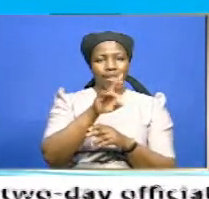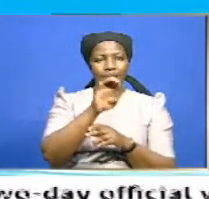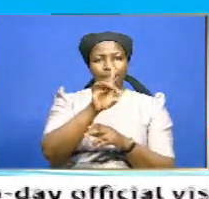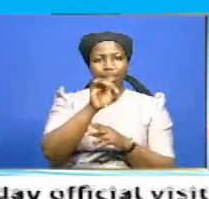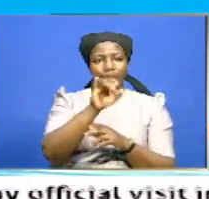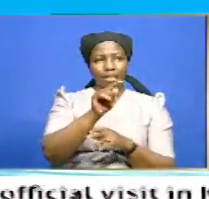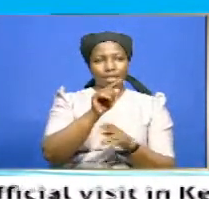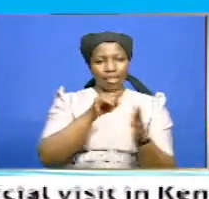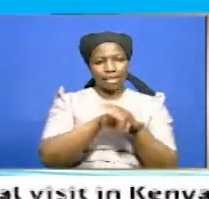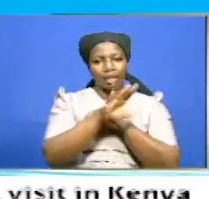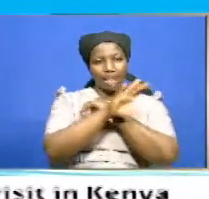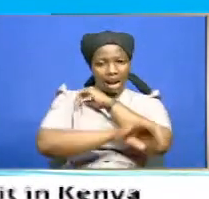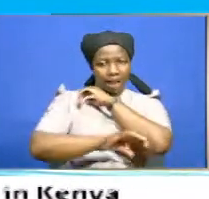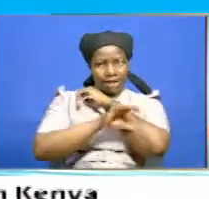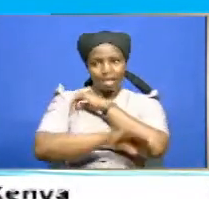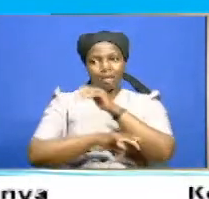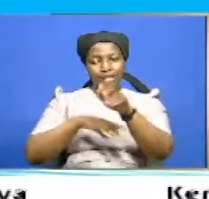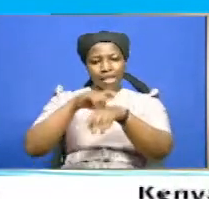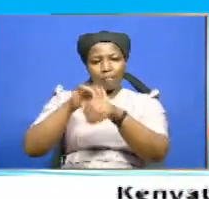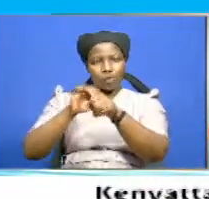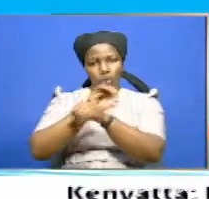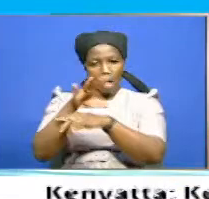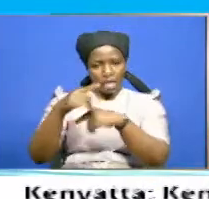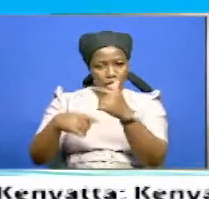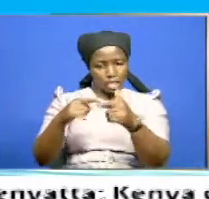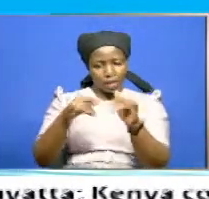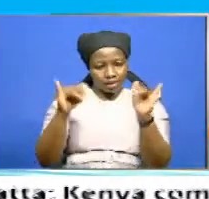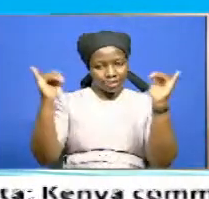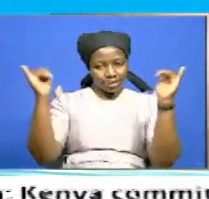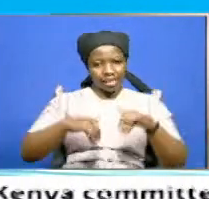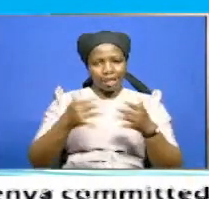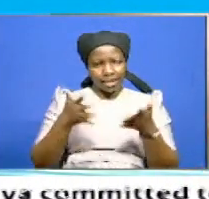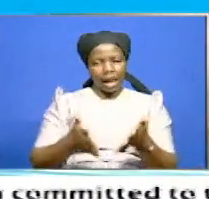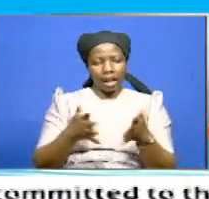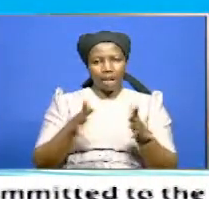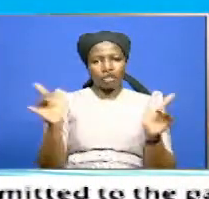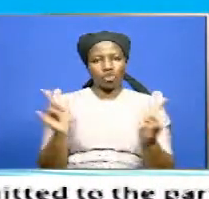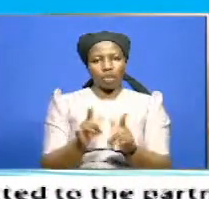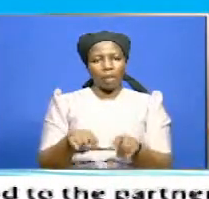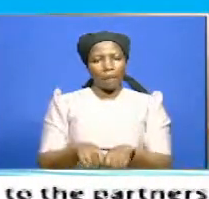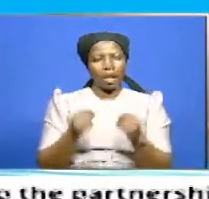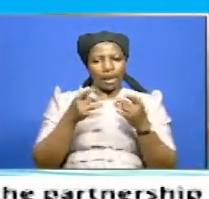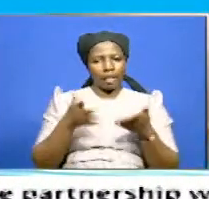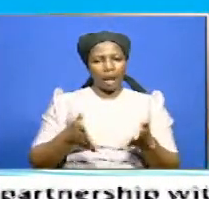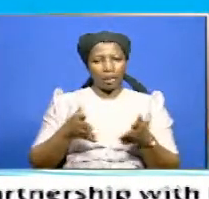the midst of COVID-19. Stay right here. A short break is well deserved.